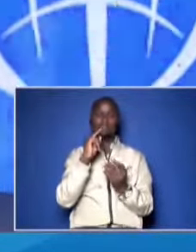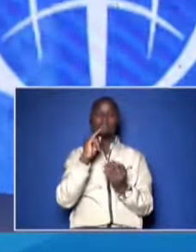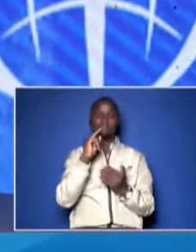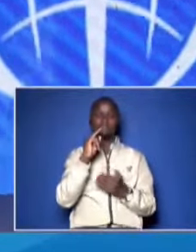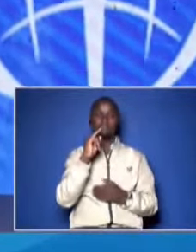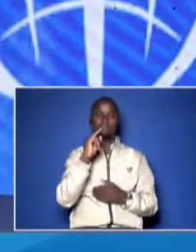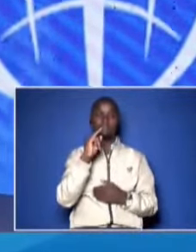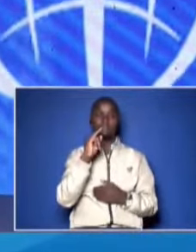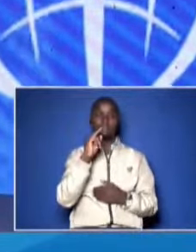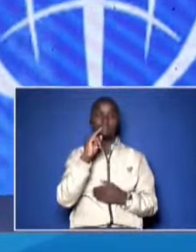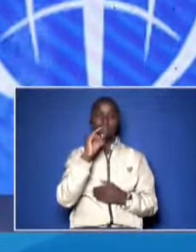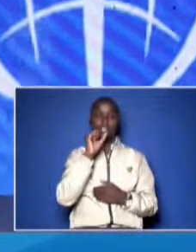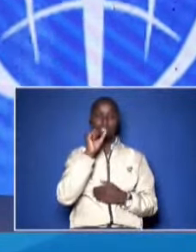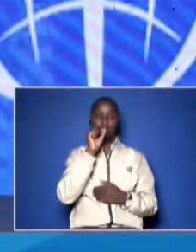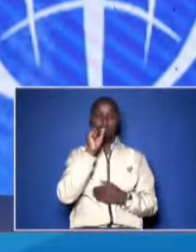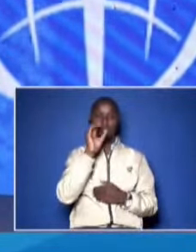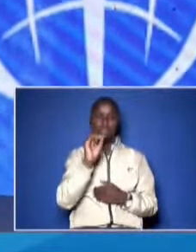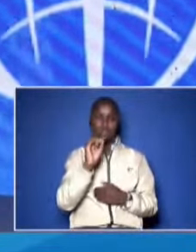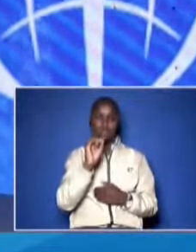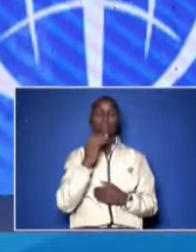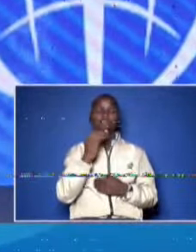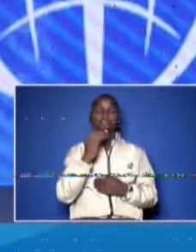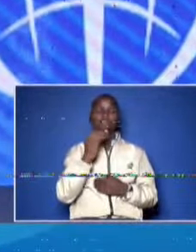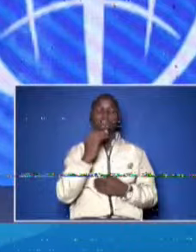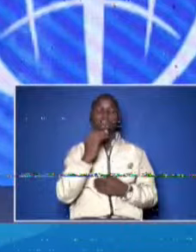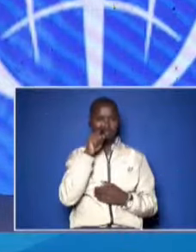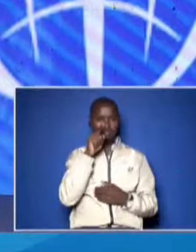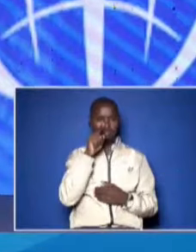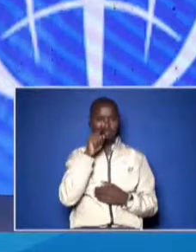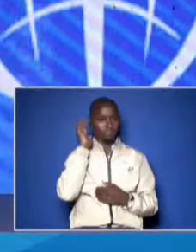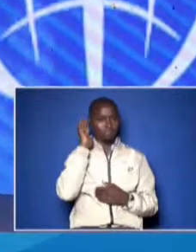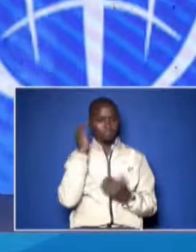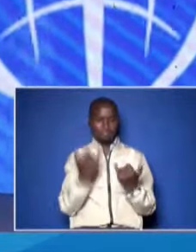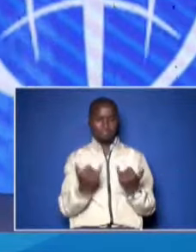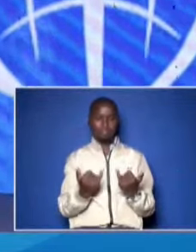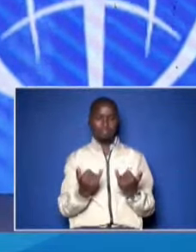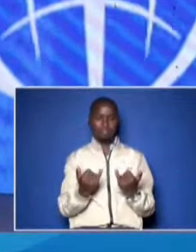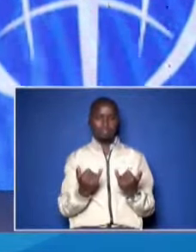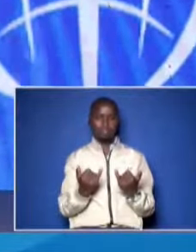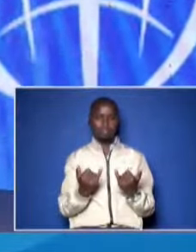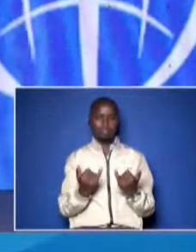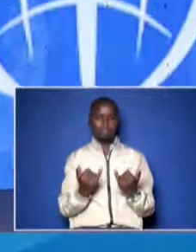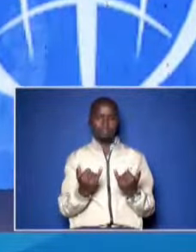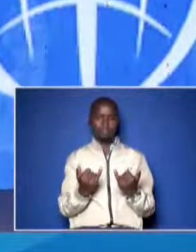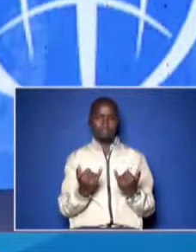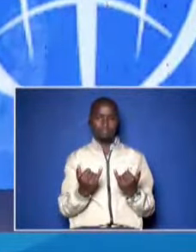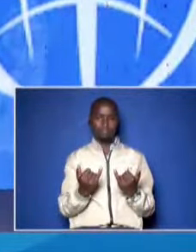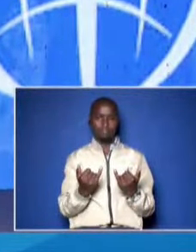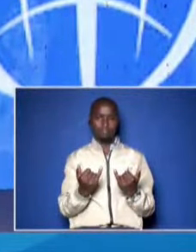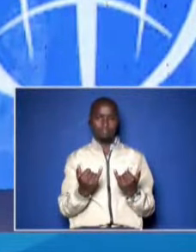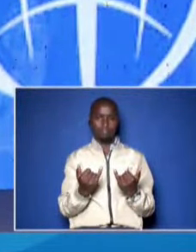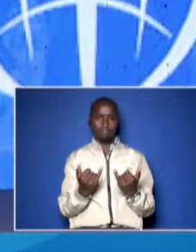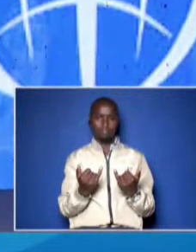is so I just want you to listen now to this most